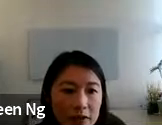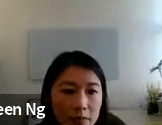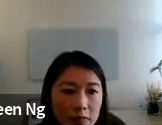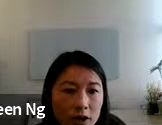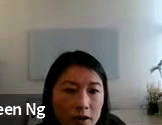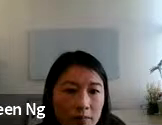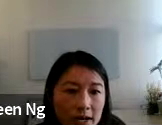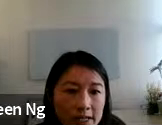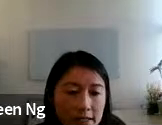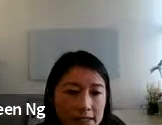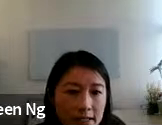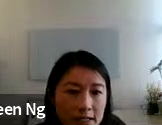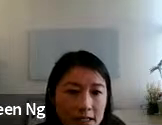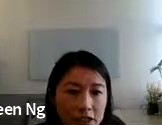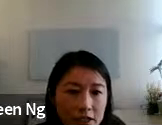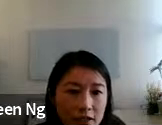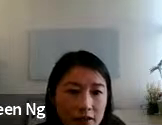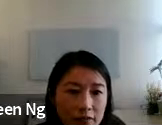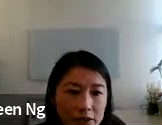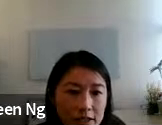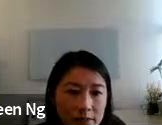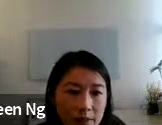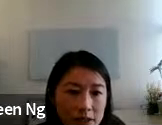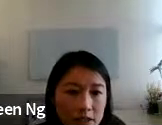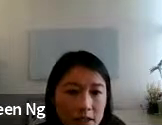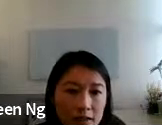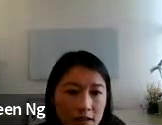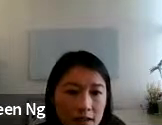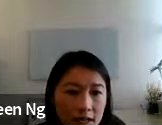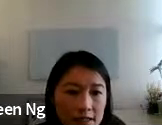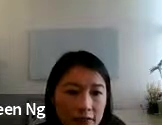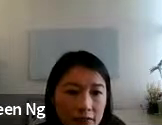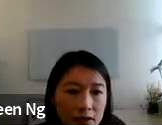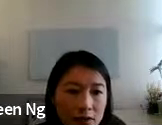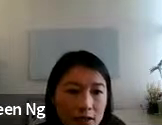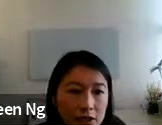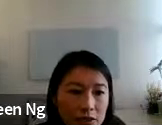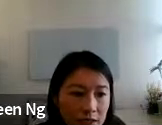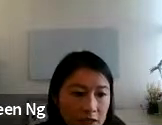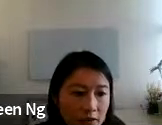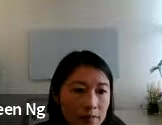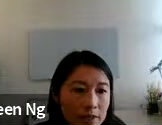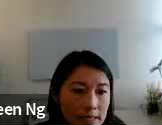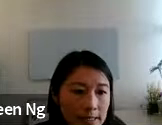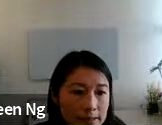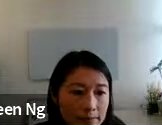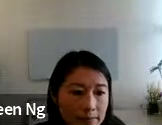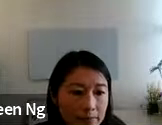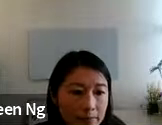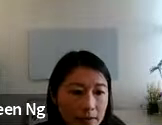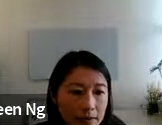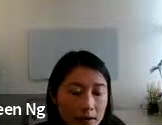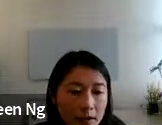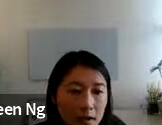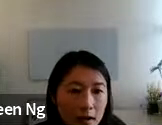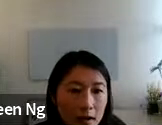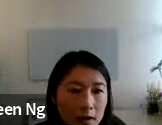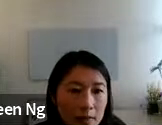be prevented from wearing a mask as a condition of participation in an activity or entry into a business.